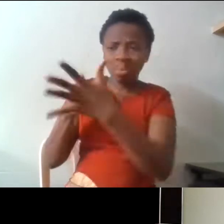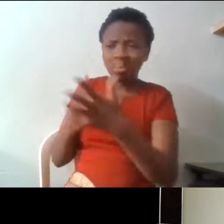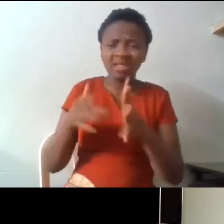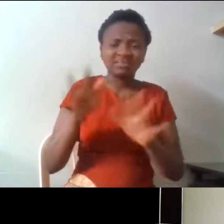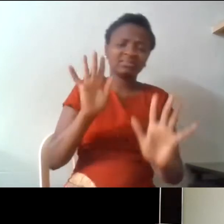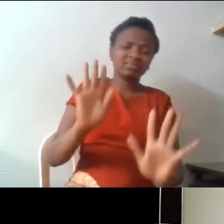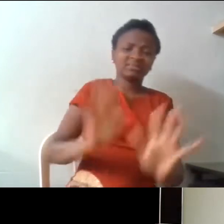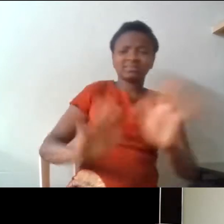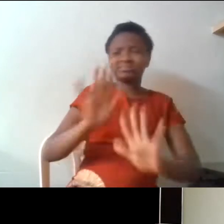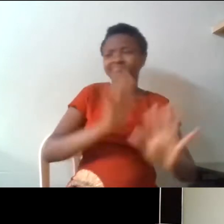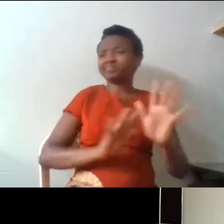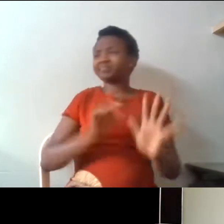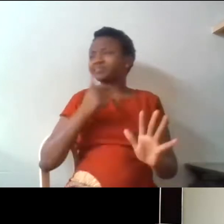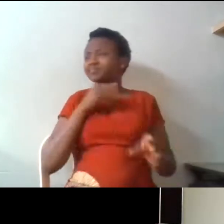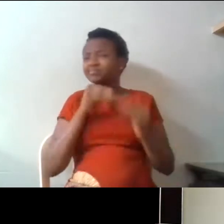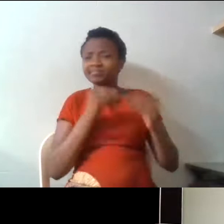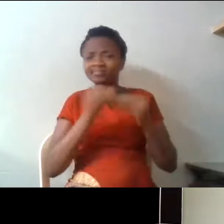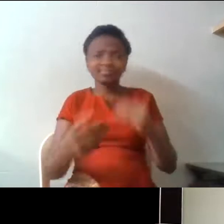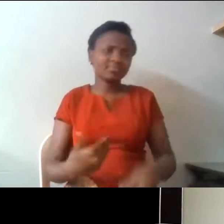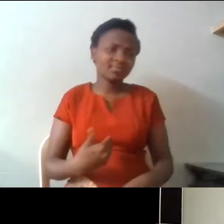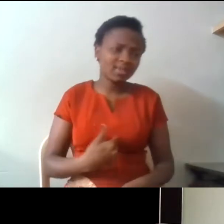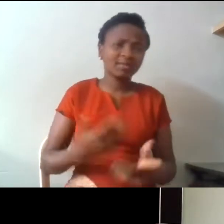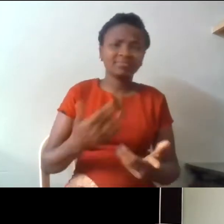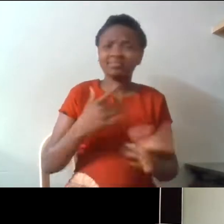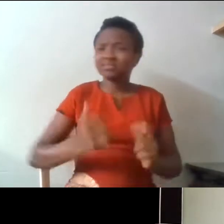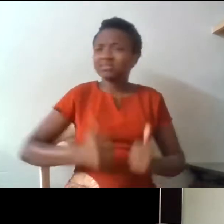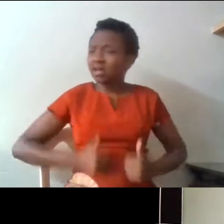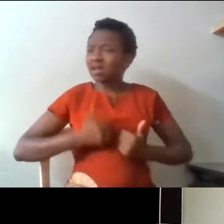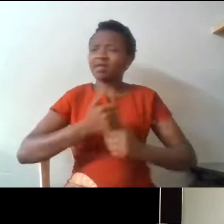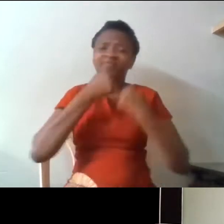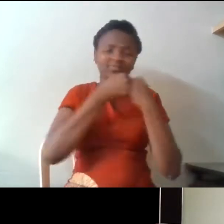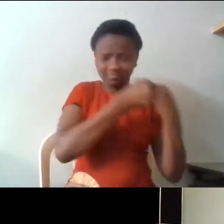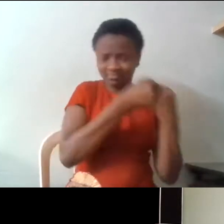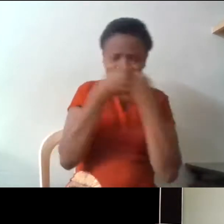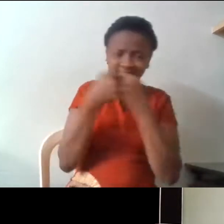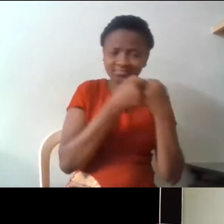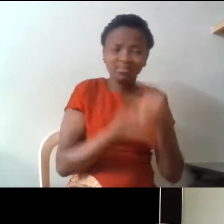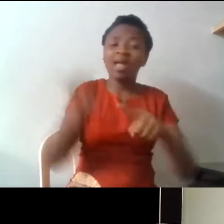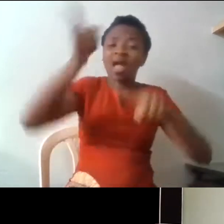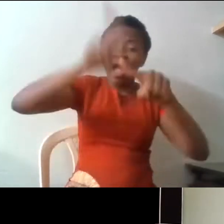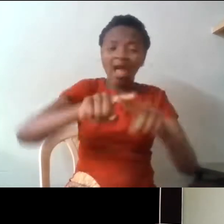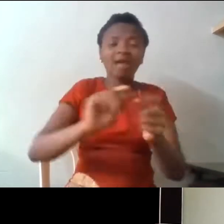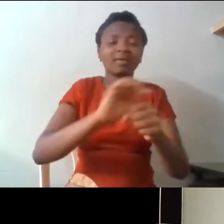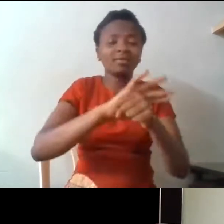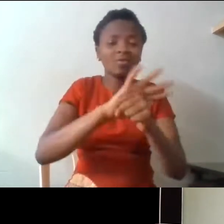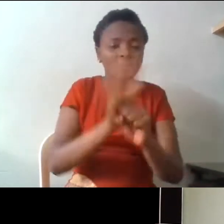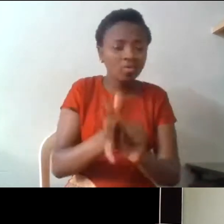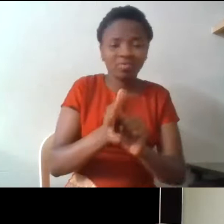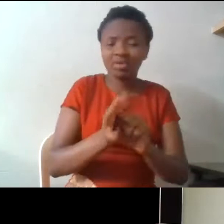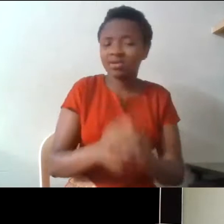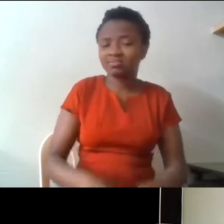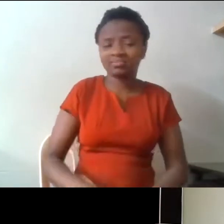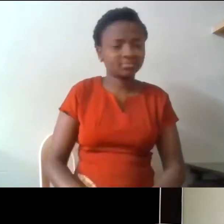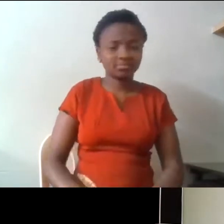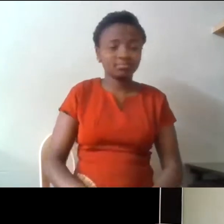persons with disabilities. And the WBU study gives numerous examples of this. And we can, I think, expect shifts